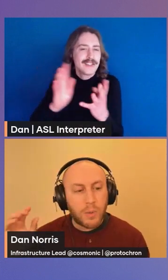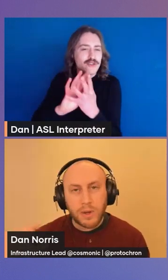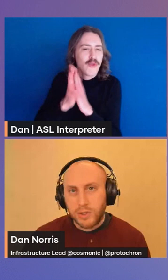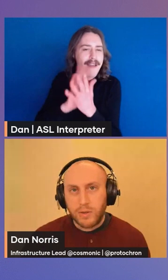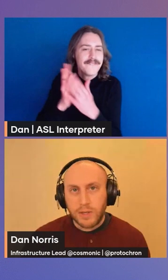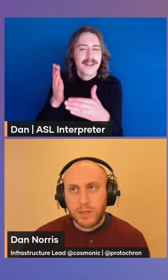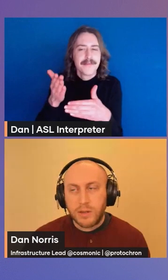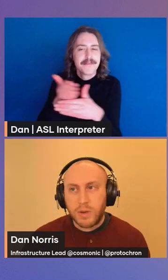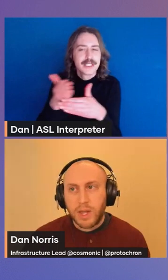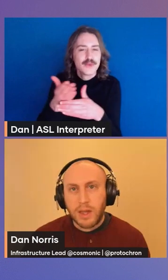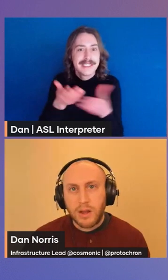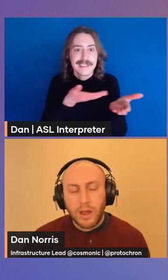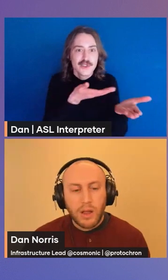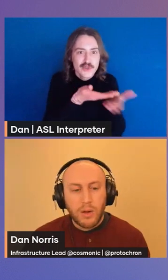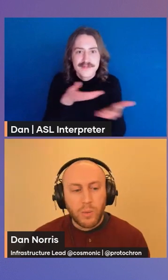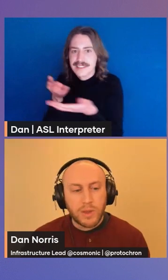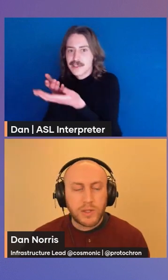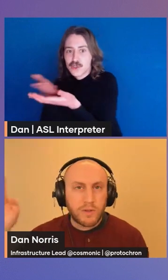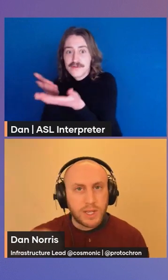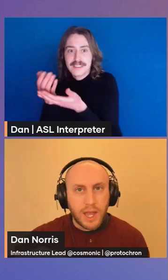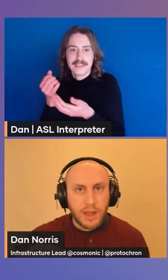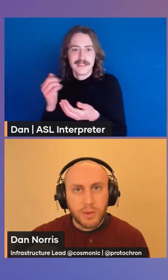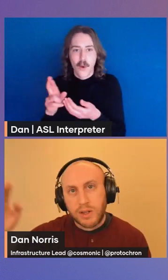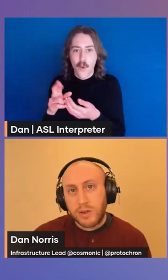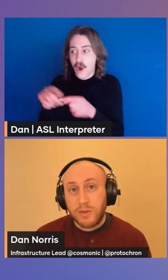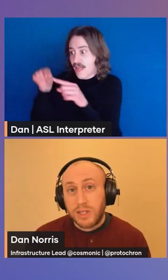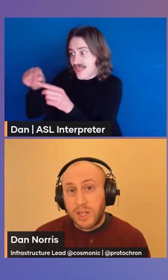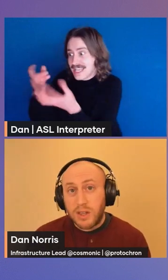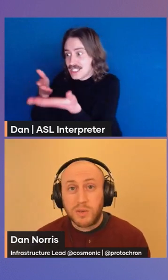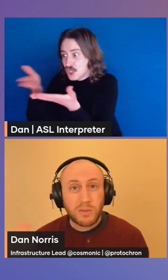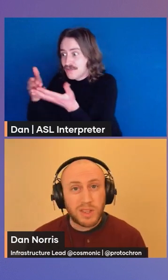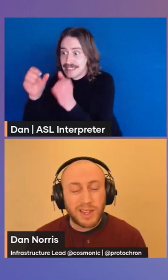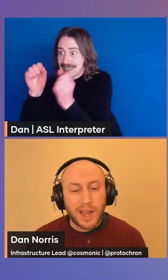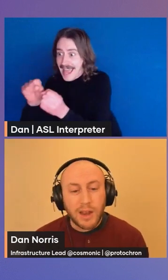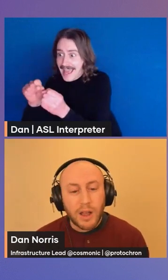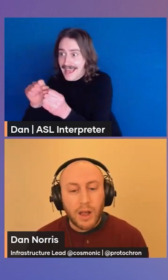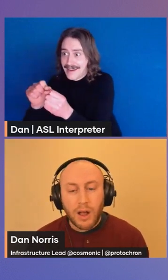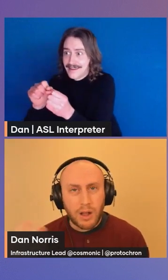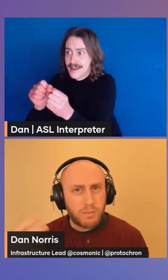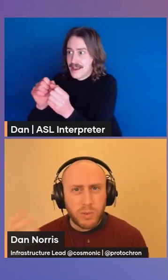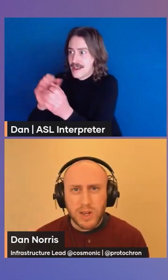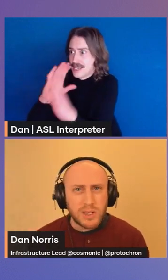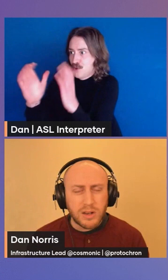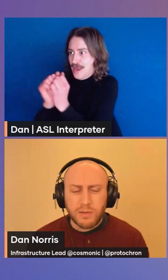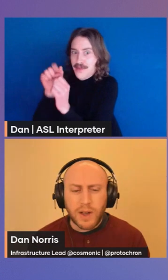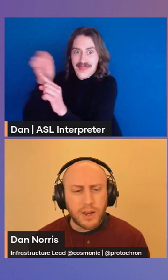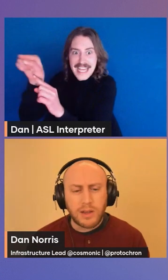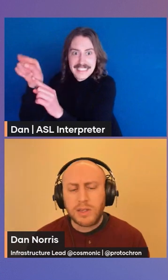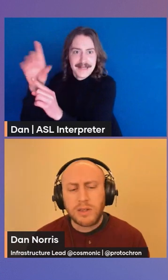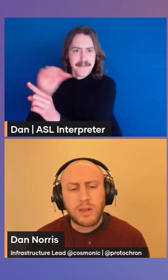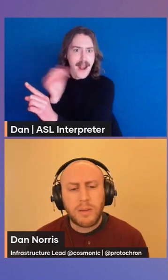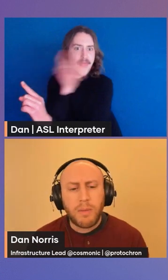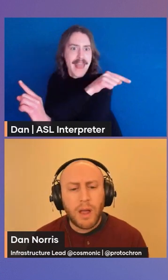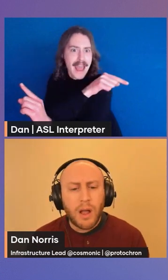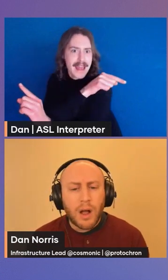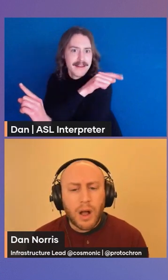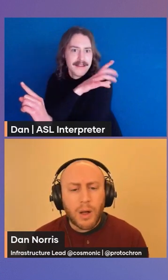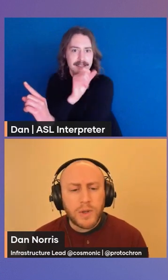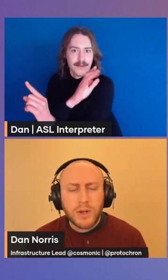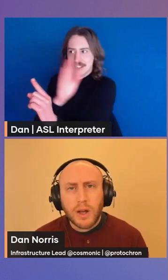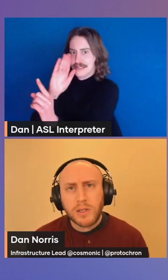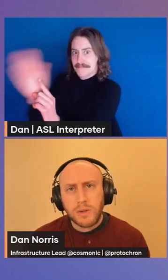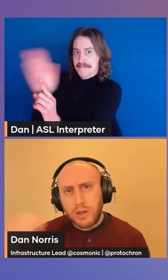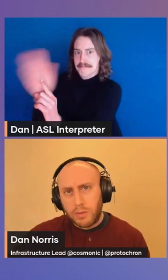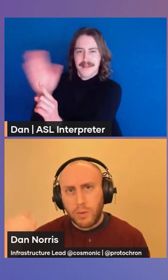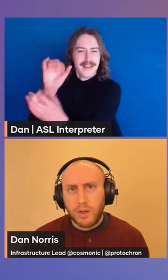allow one service to communicate with service A, but not service C, or something like that. Pretty easy to define in Cilium. But you